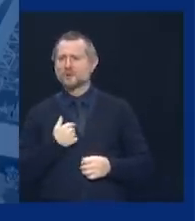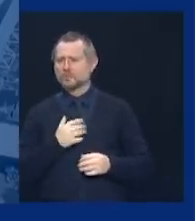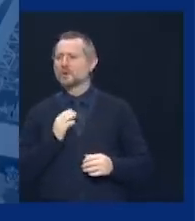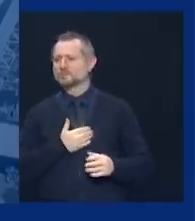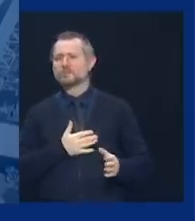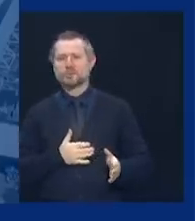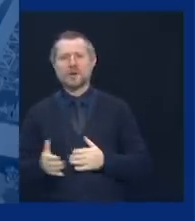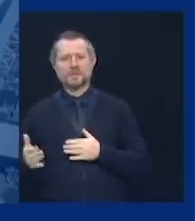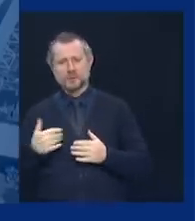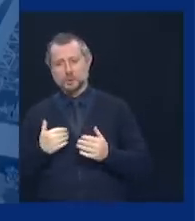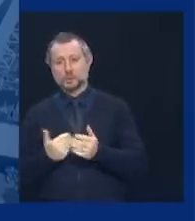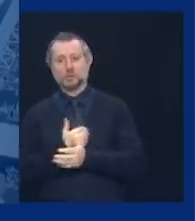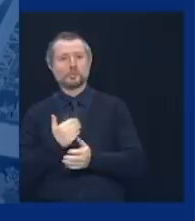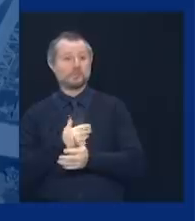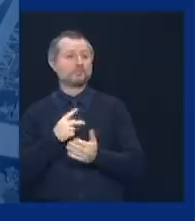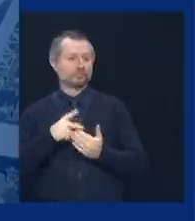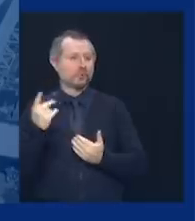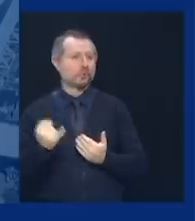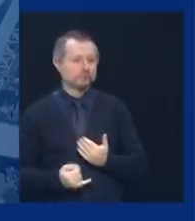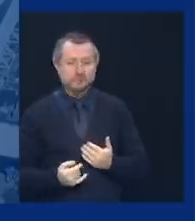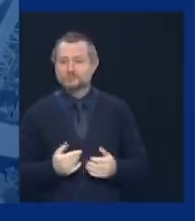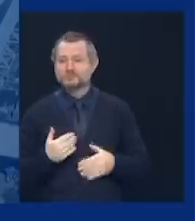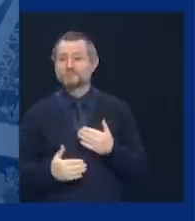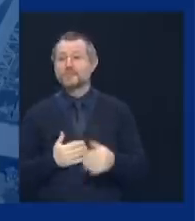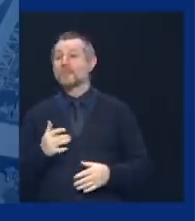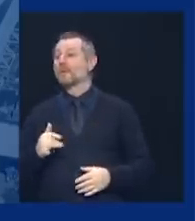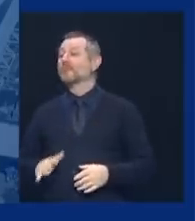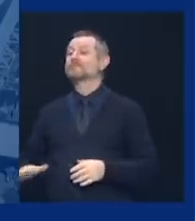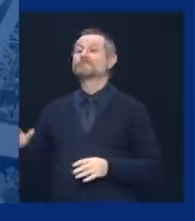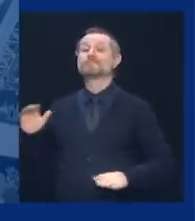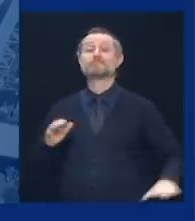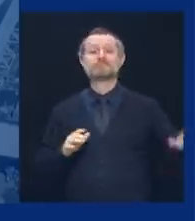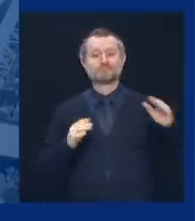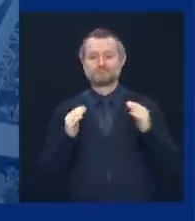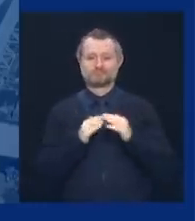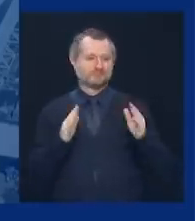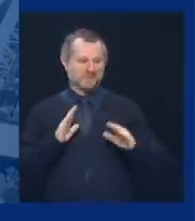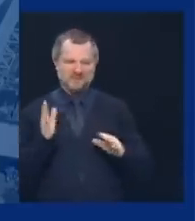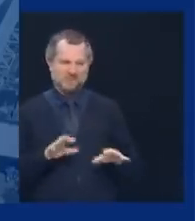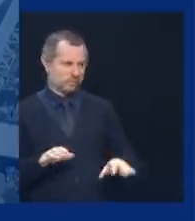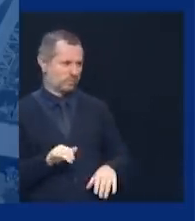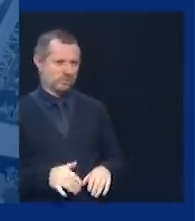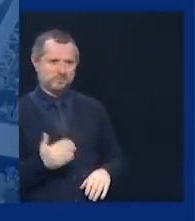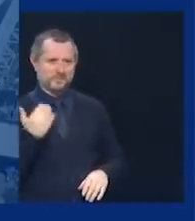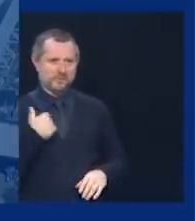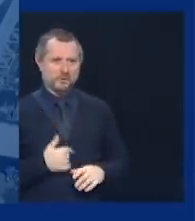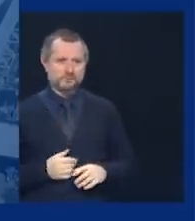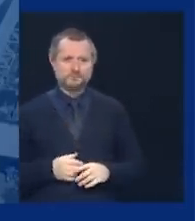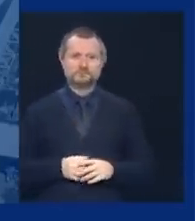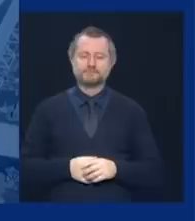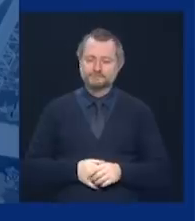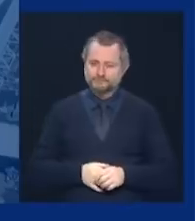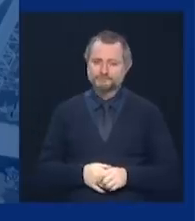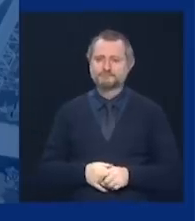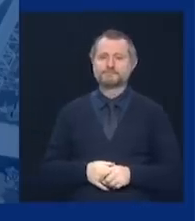project, Governor, and no one else has done this in the nation before. Thank you. Thank you, Doctor. Mr.